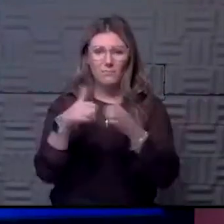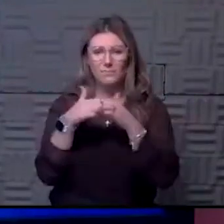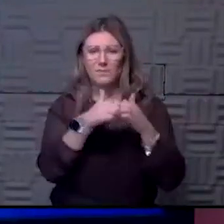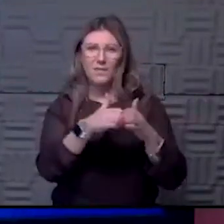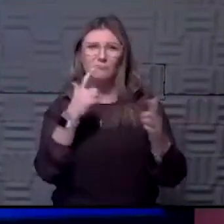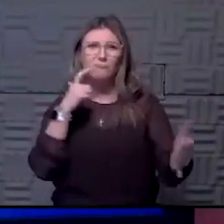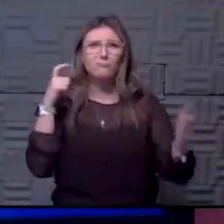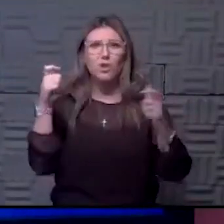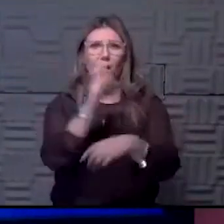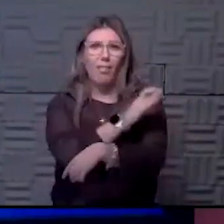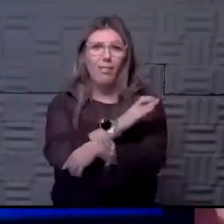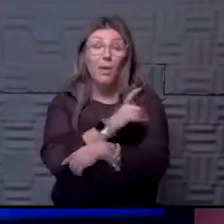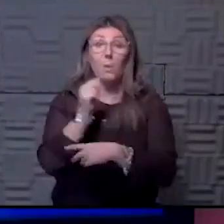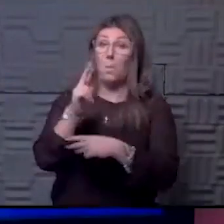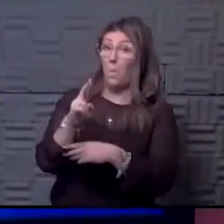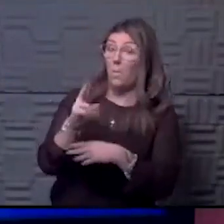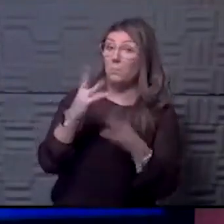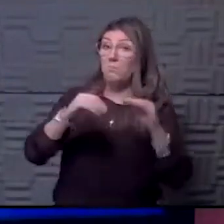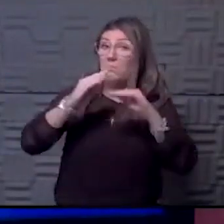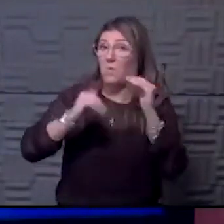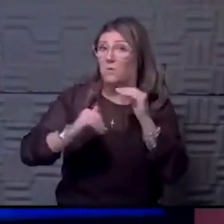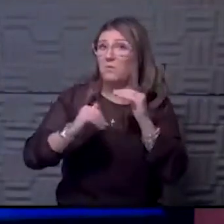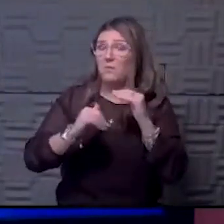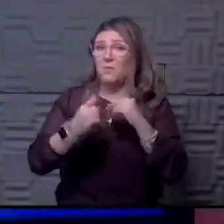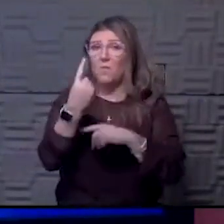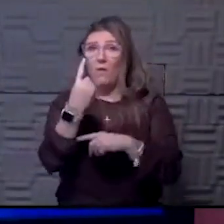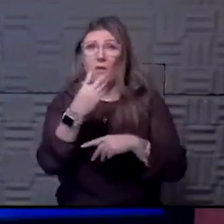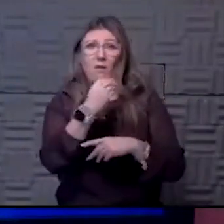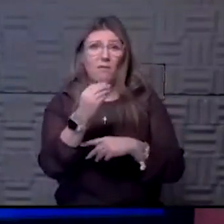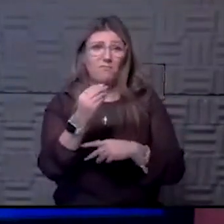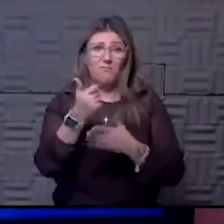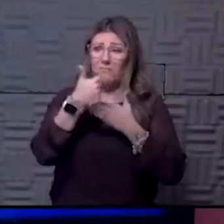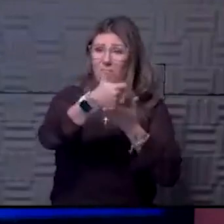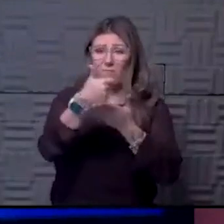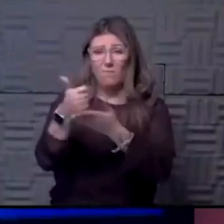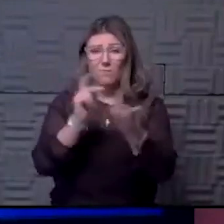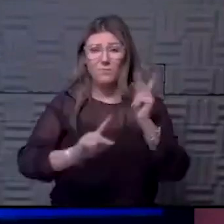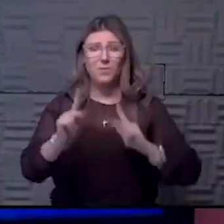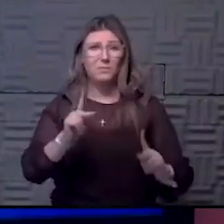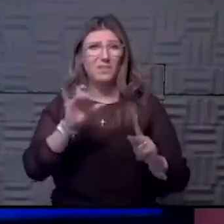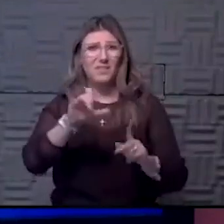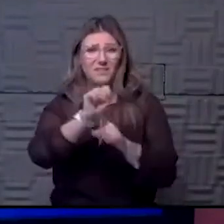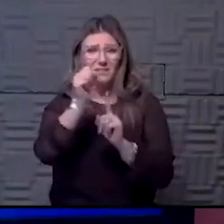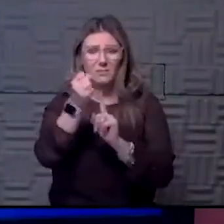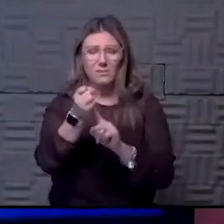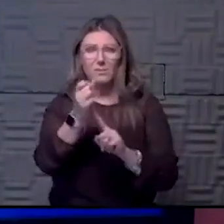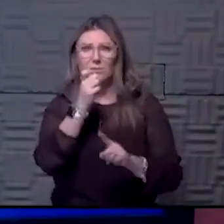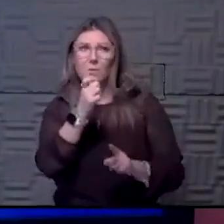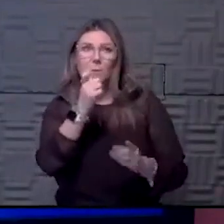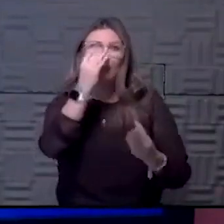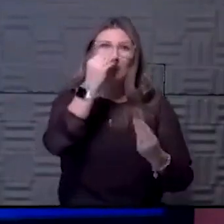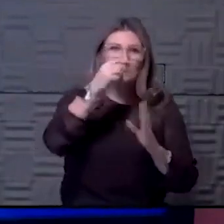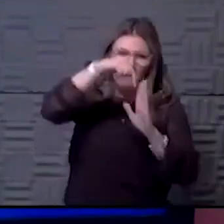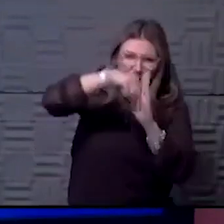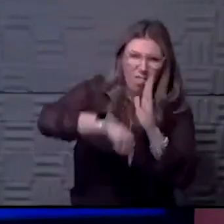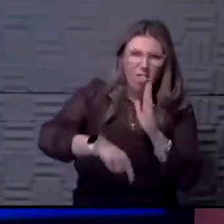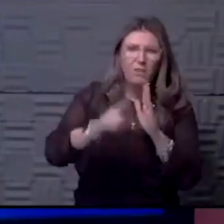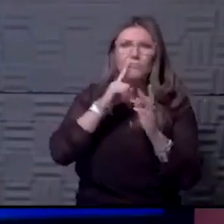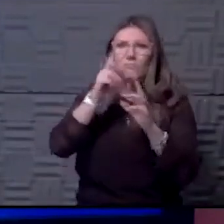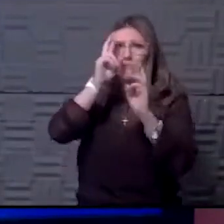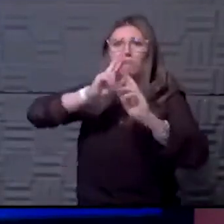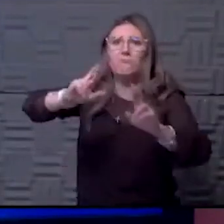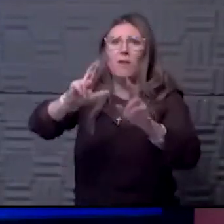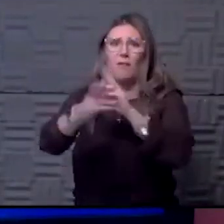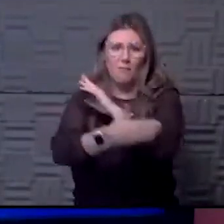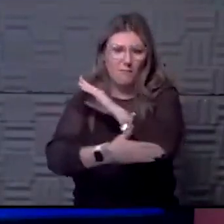or clinics and help a whole community of people. And I don't think in that situation you want to think too hard about respecting county borders. I think at that point, let's